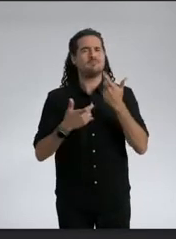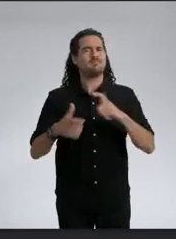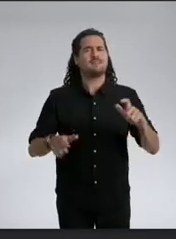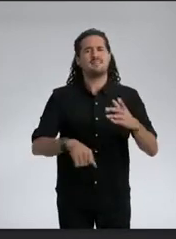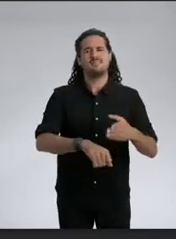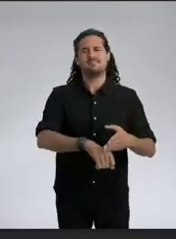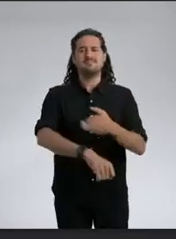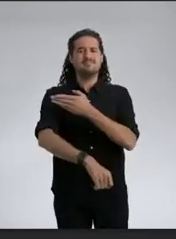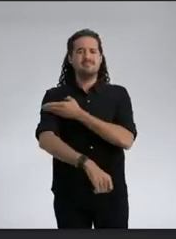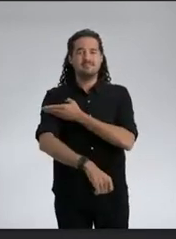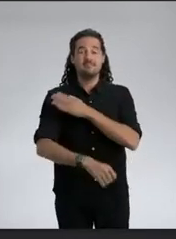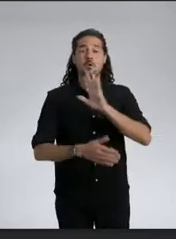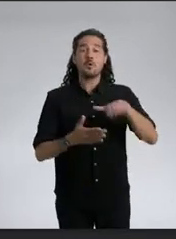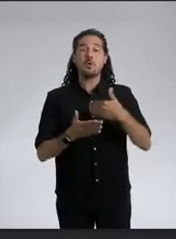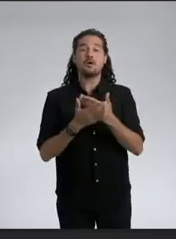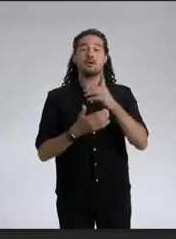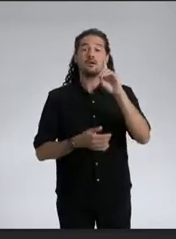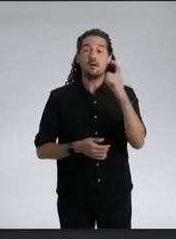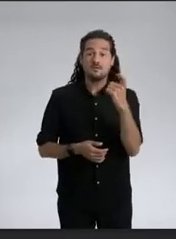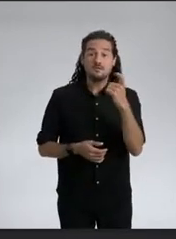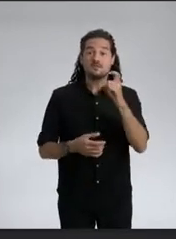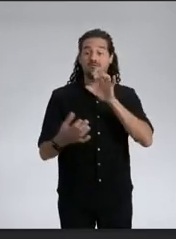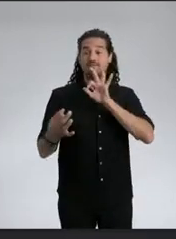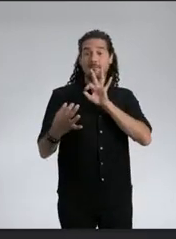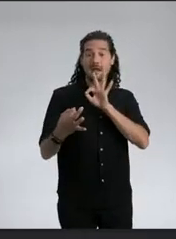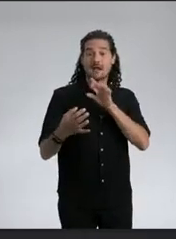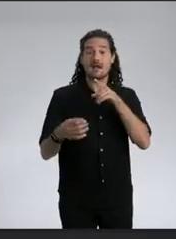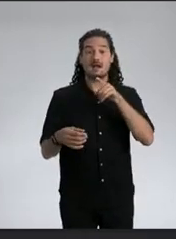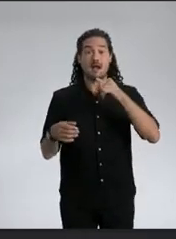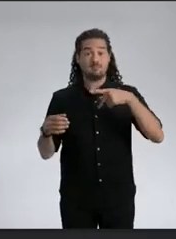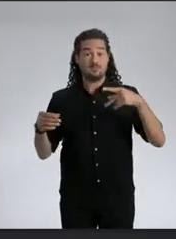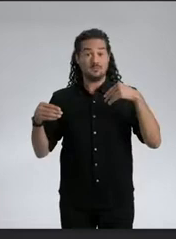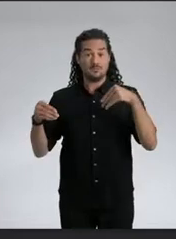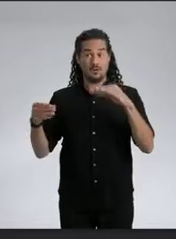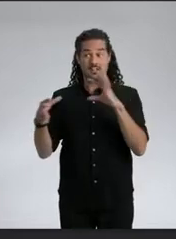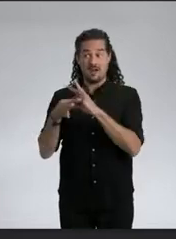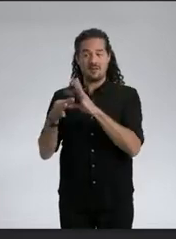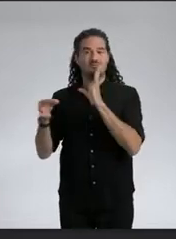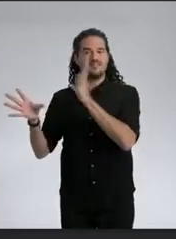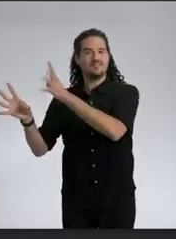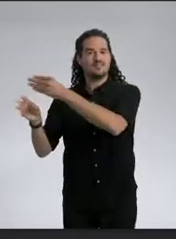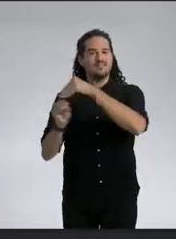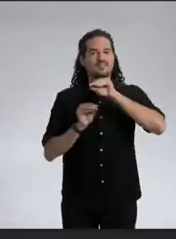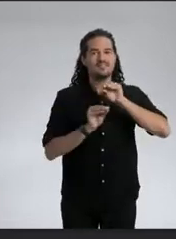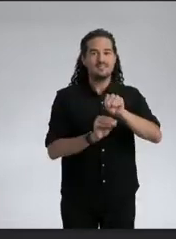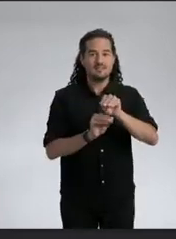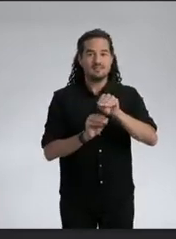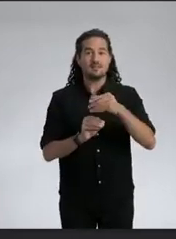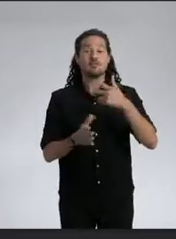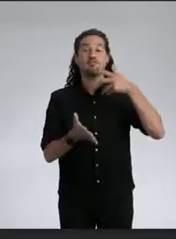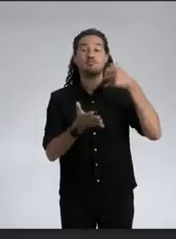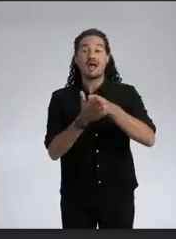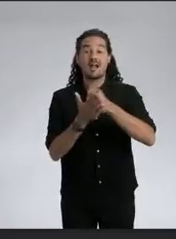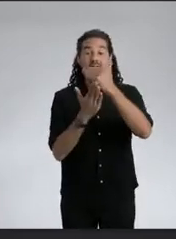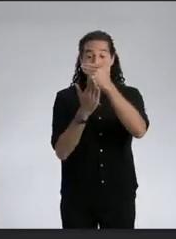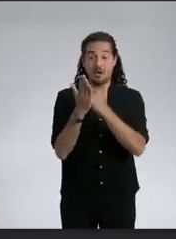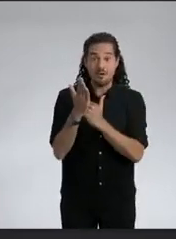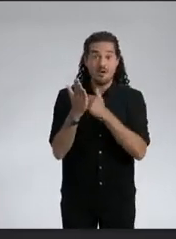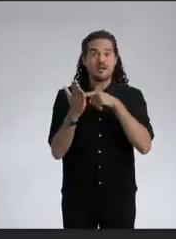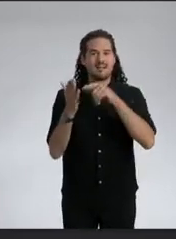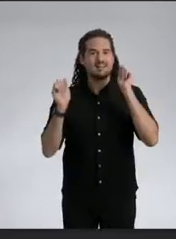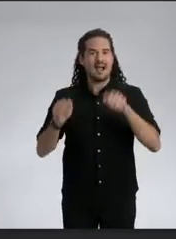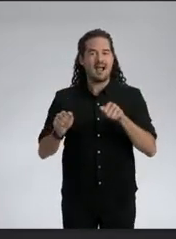and feedback found in App Store Connect. Crash logs from TestFlight apps are now delivered directly to the organizer